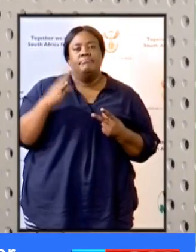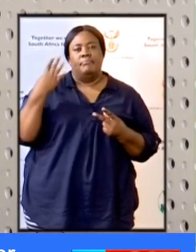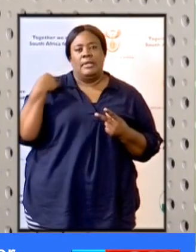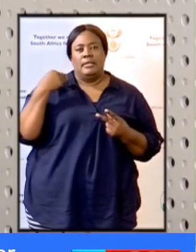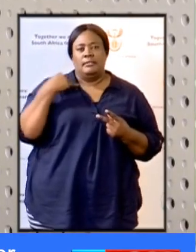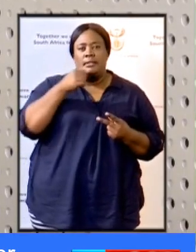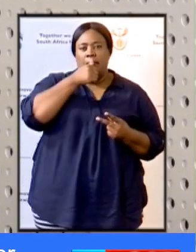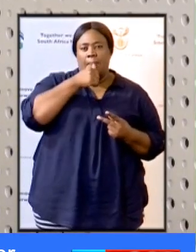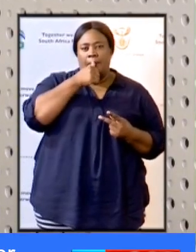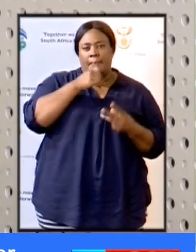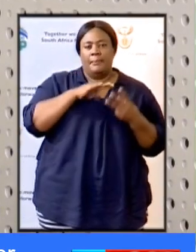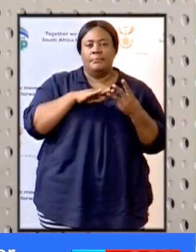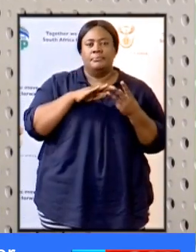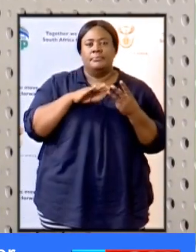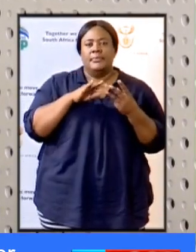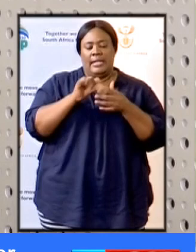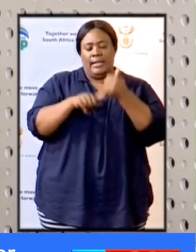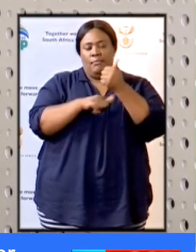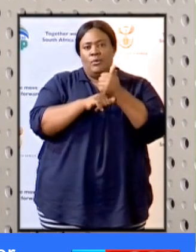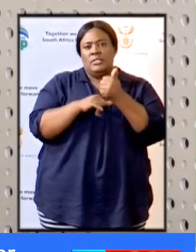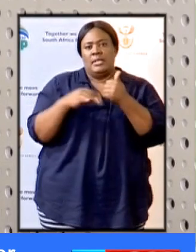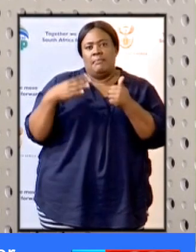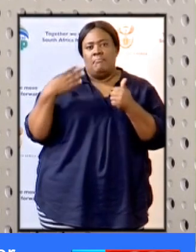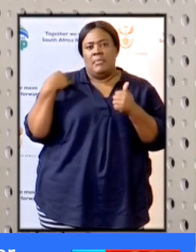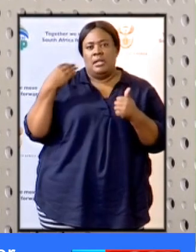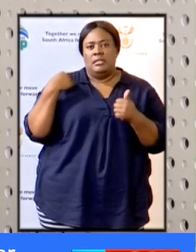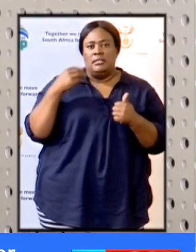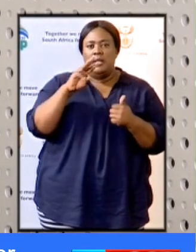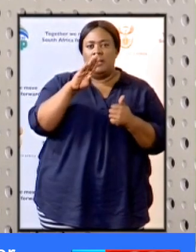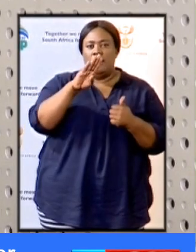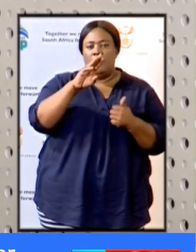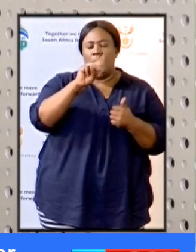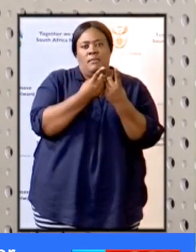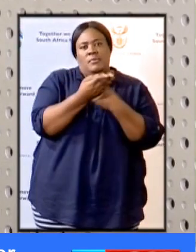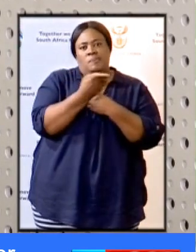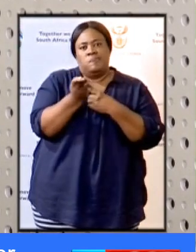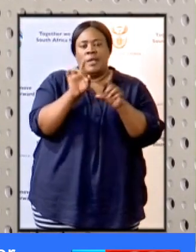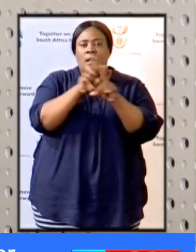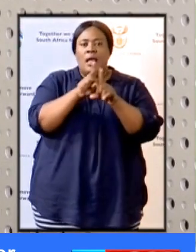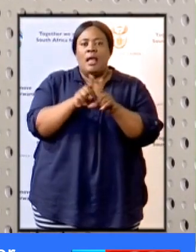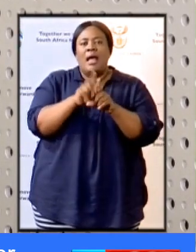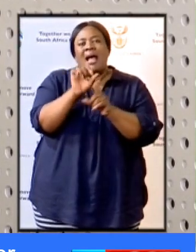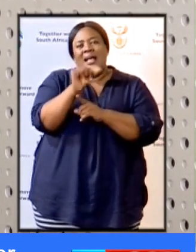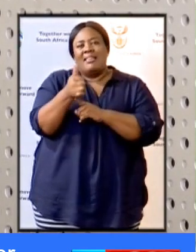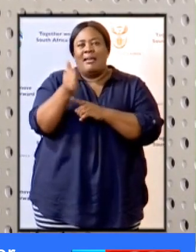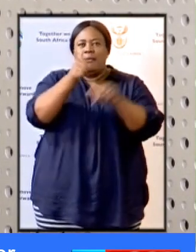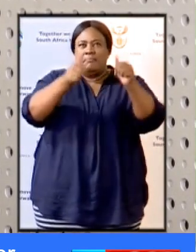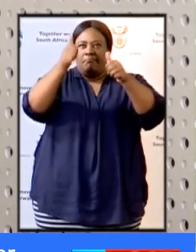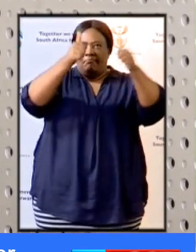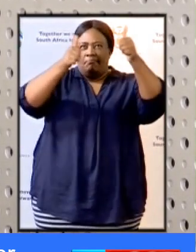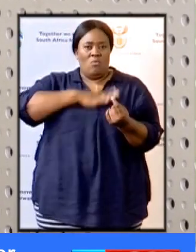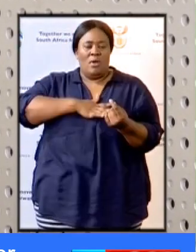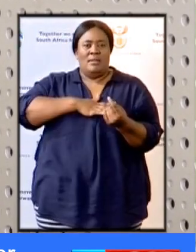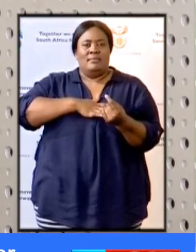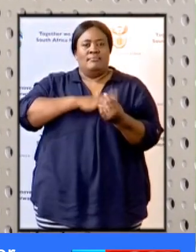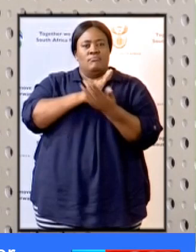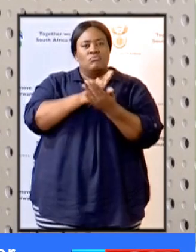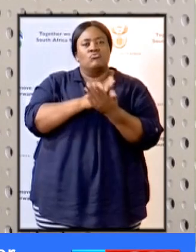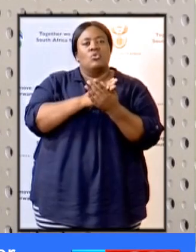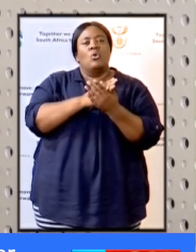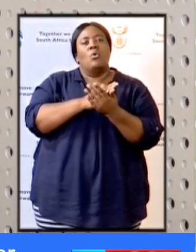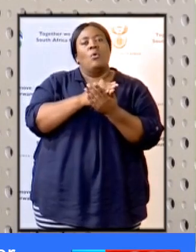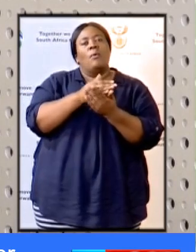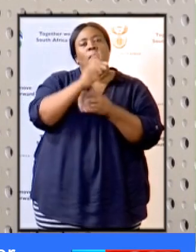Minister Mohaule, Deputy Senior Officials, we really appreciate what it is that we are going to do as